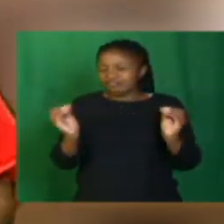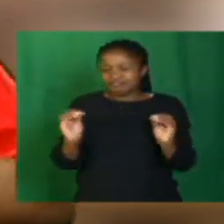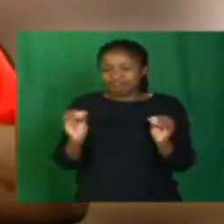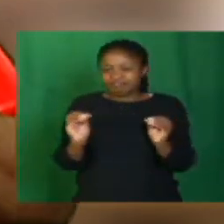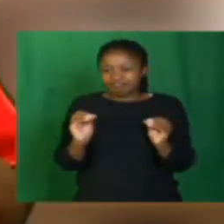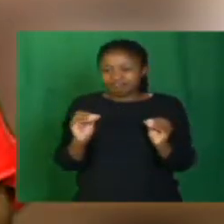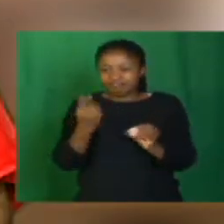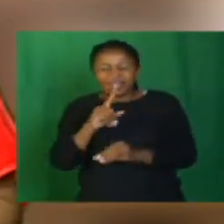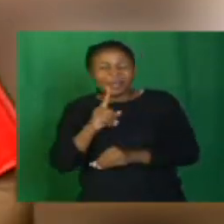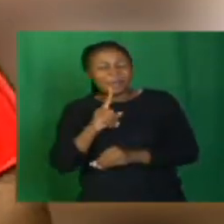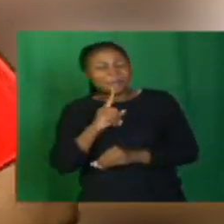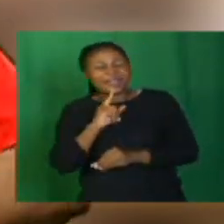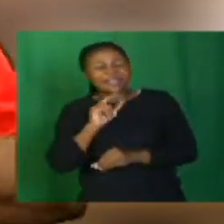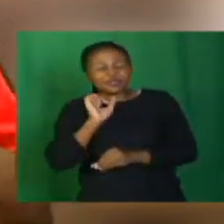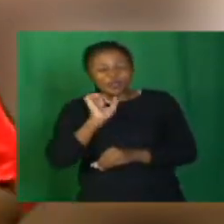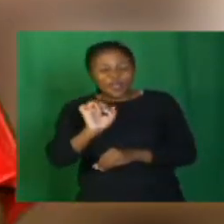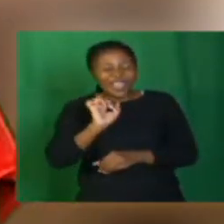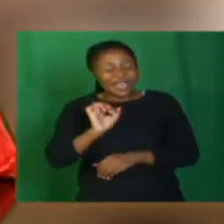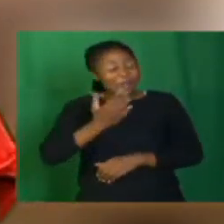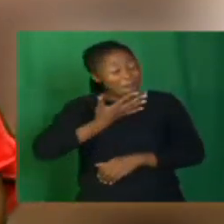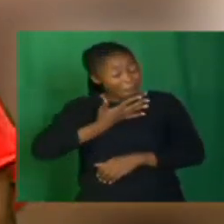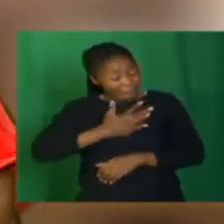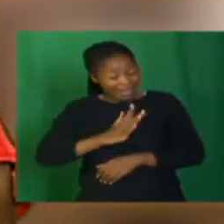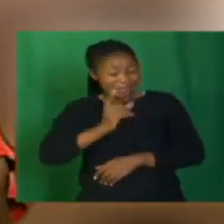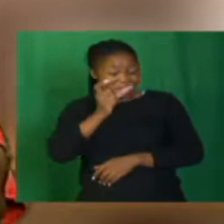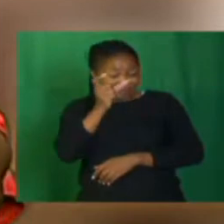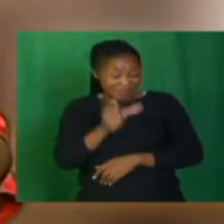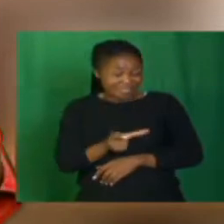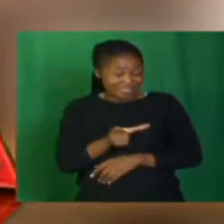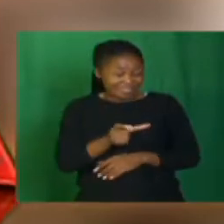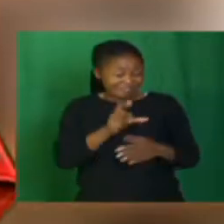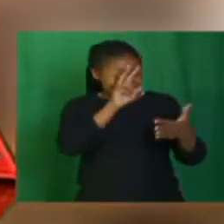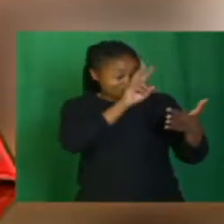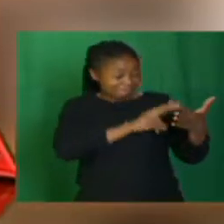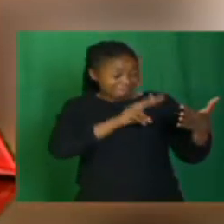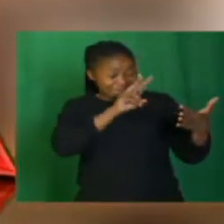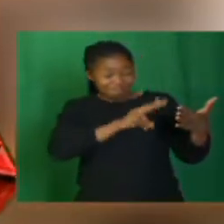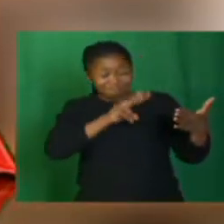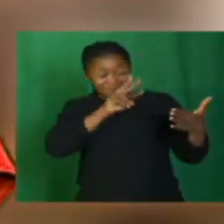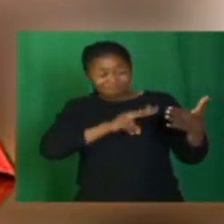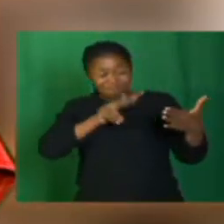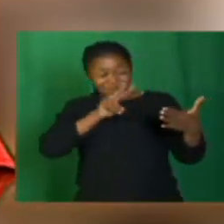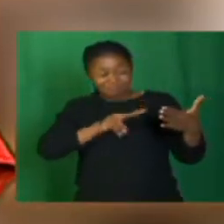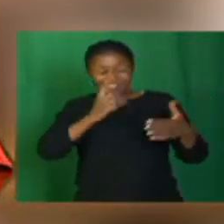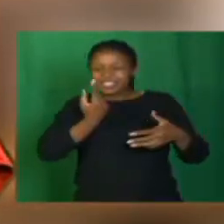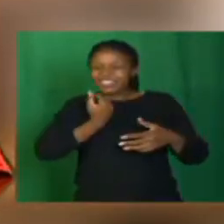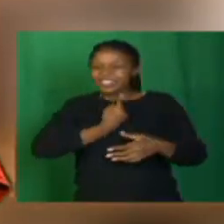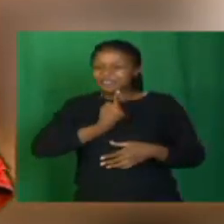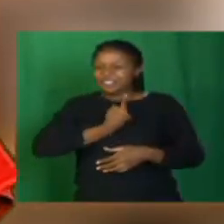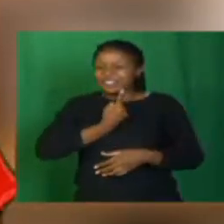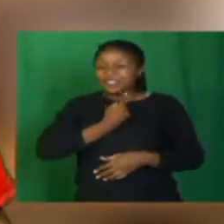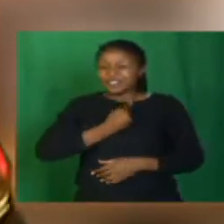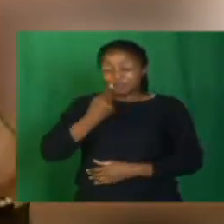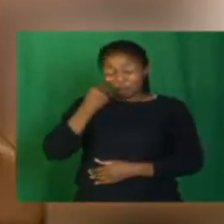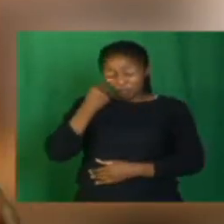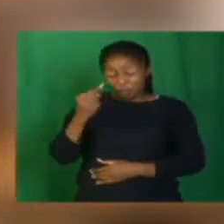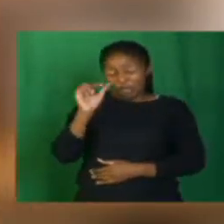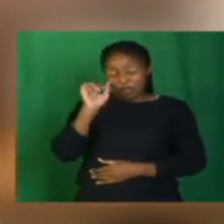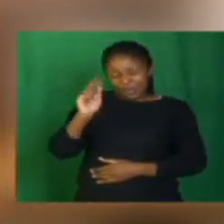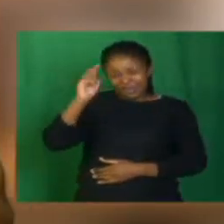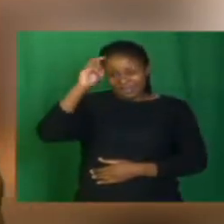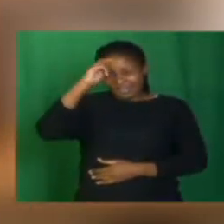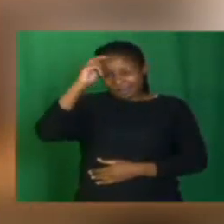what? The discretion of the person who has engaged with your discussion. So you